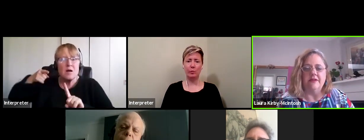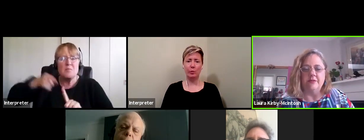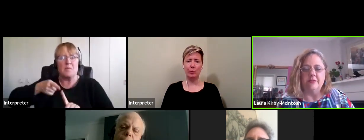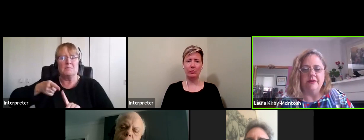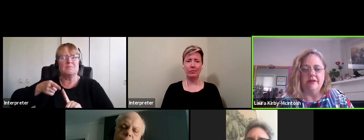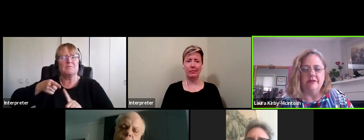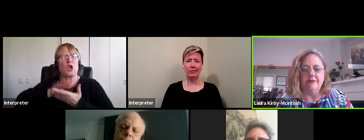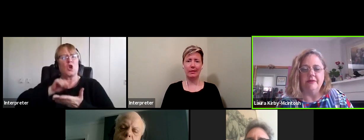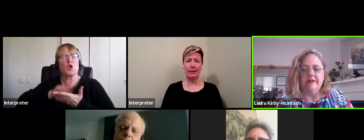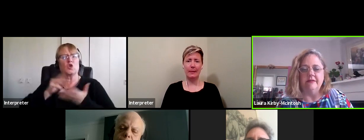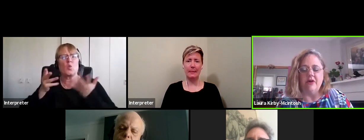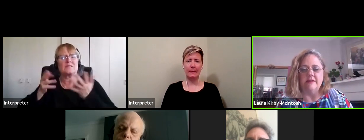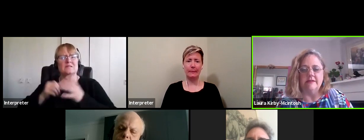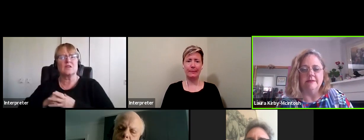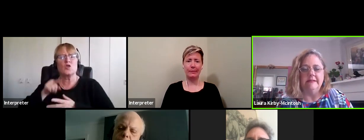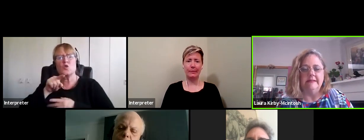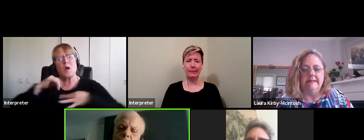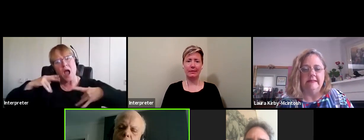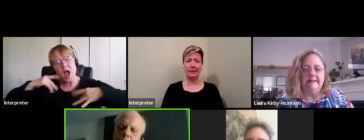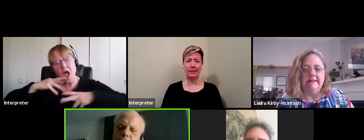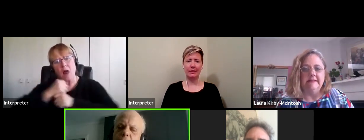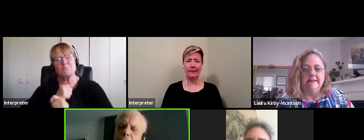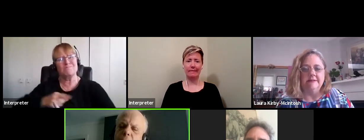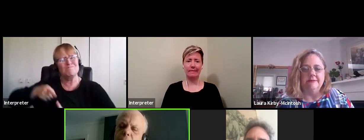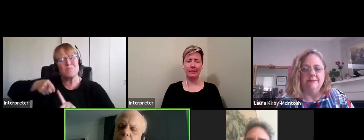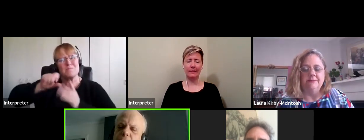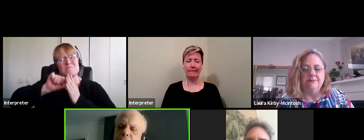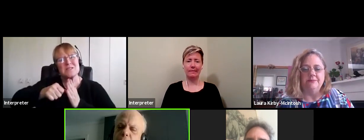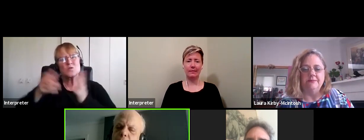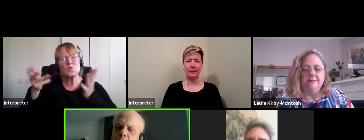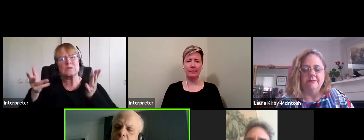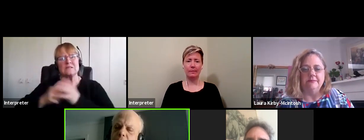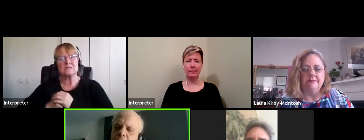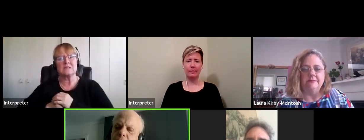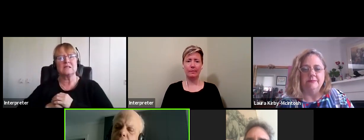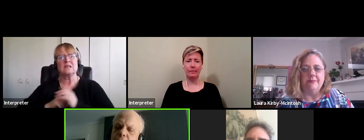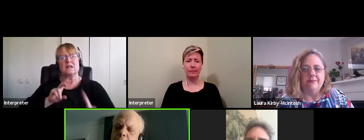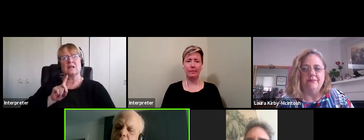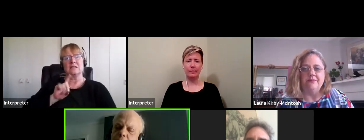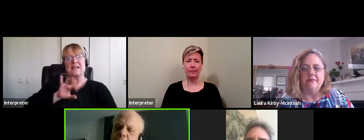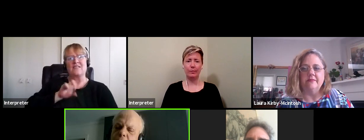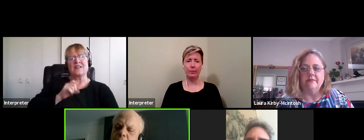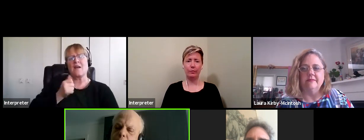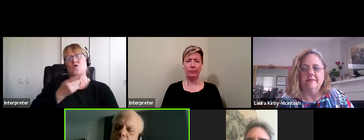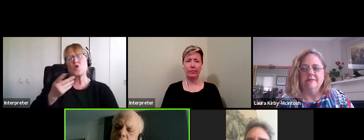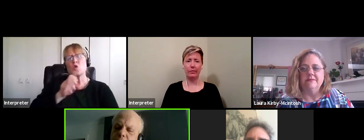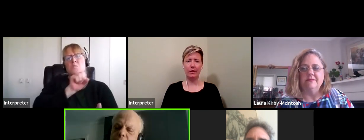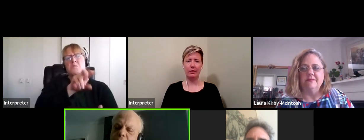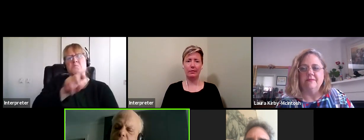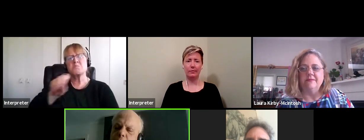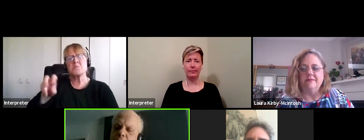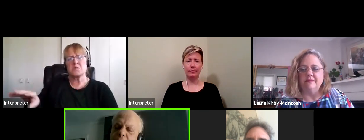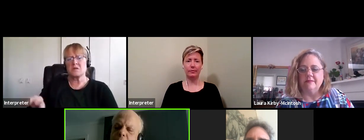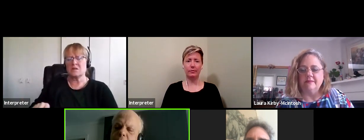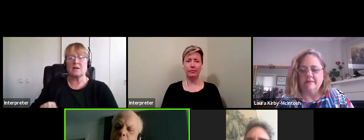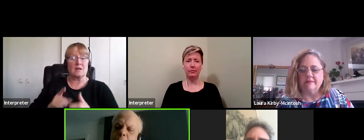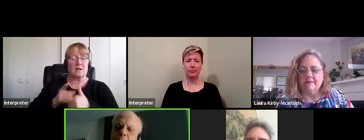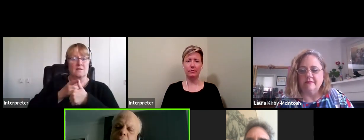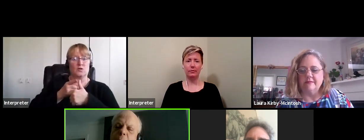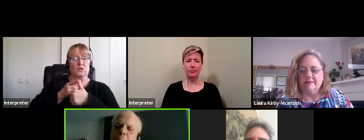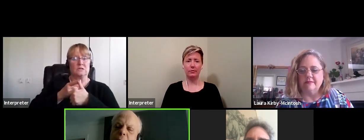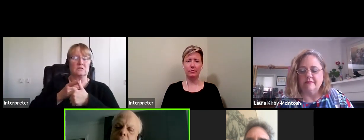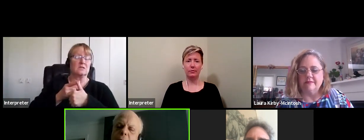all of this? What are your concluding thoughts? I'd like to offer just a few short conclusions, but they're really important. The first is, one thing